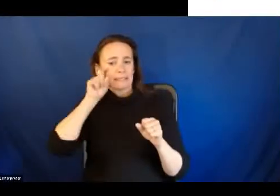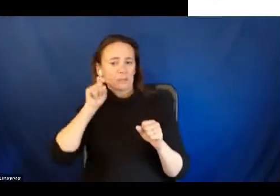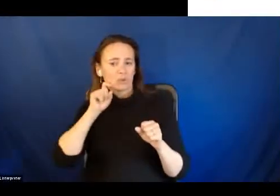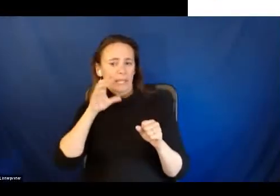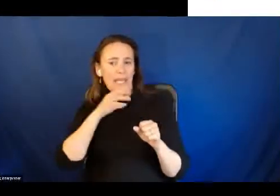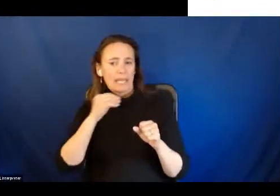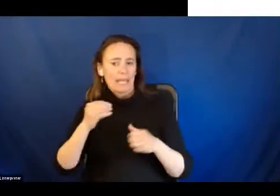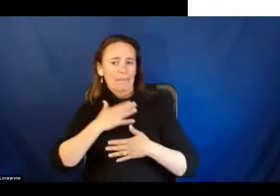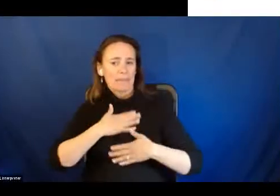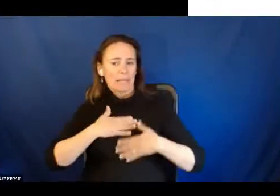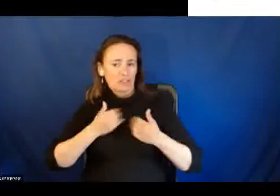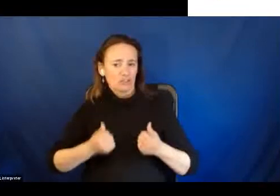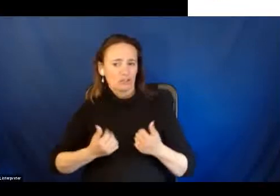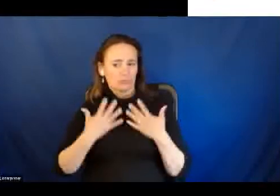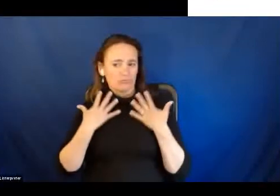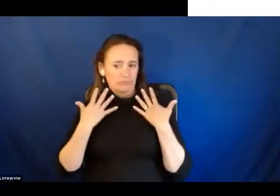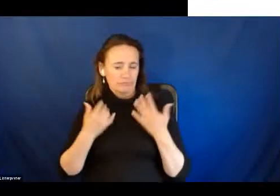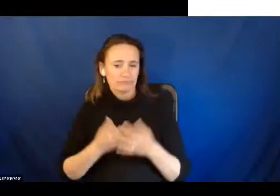well.